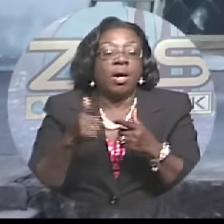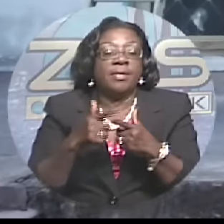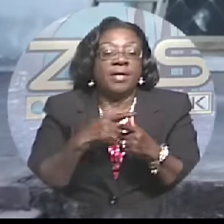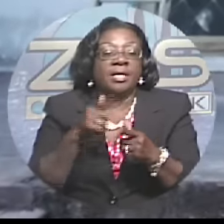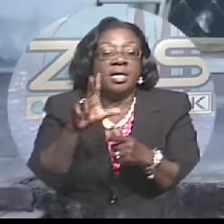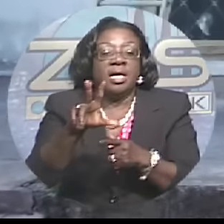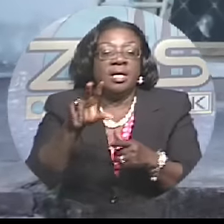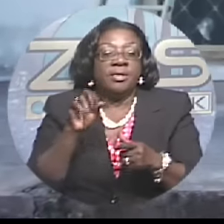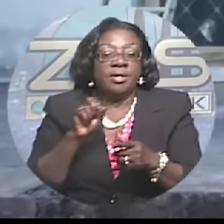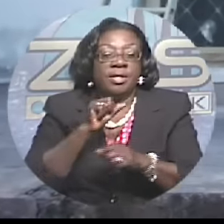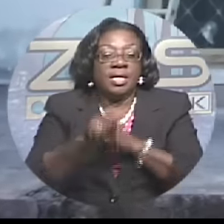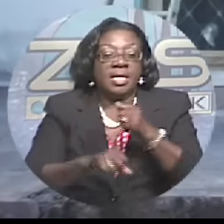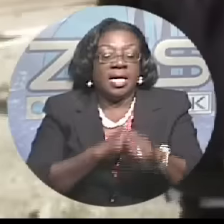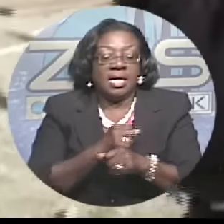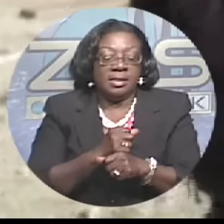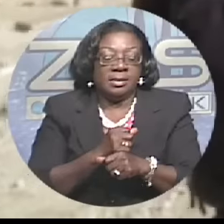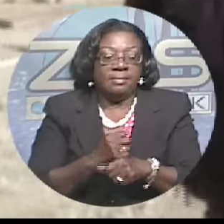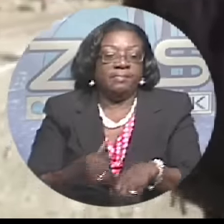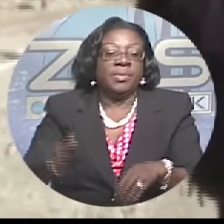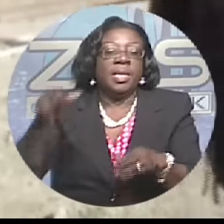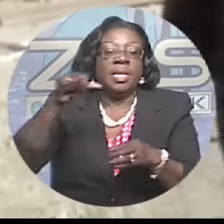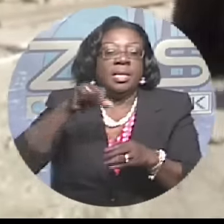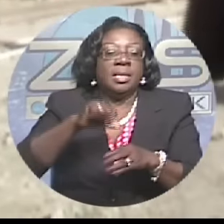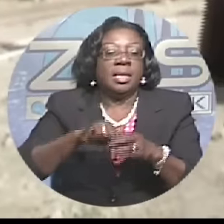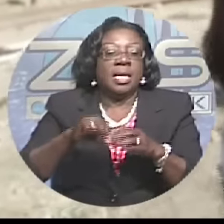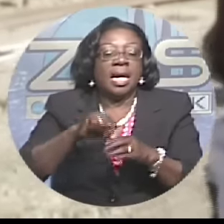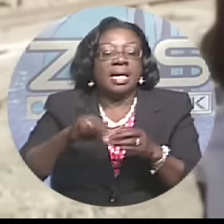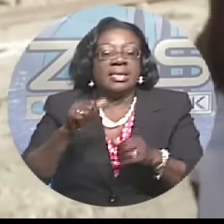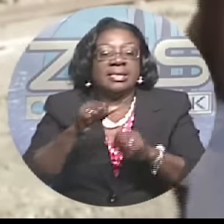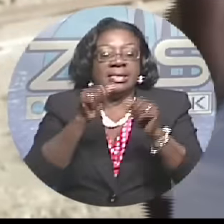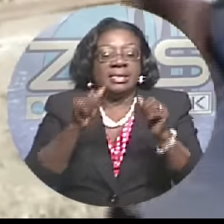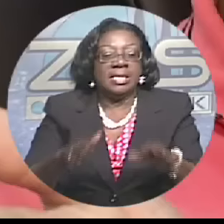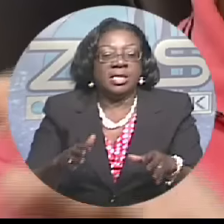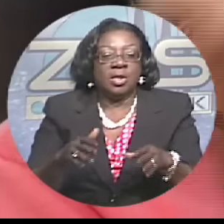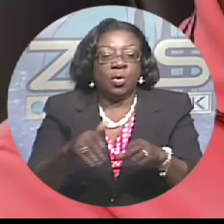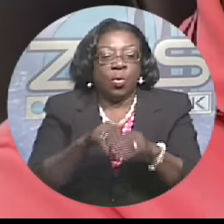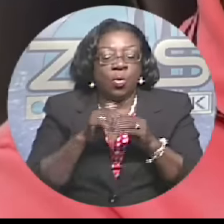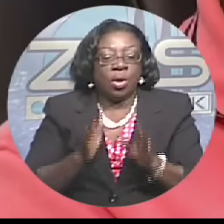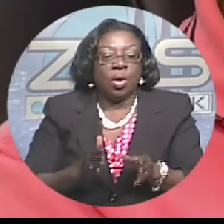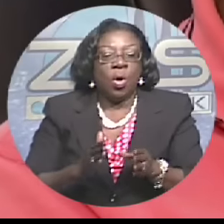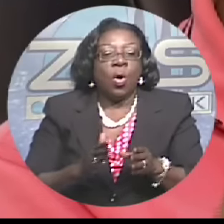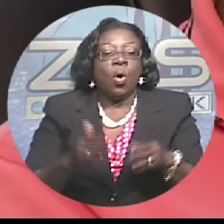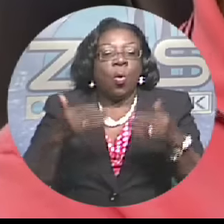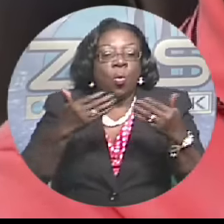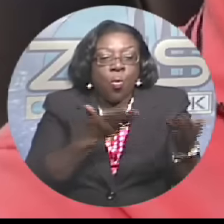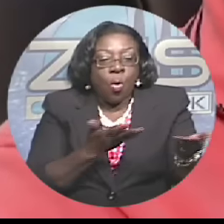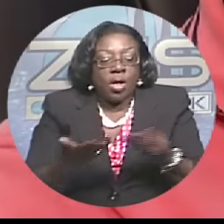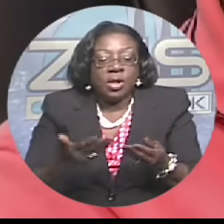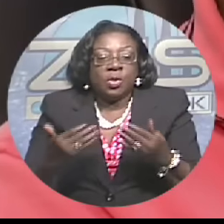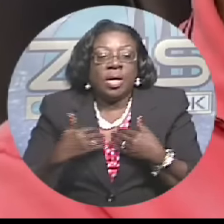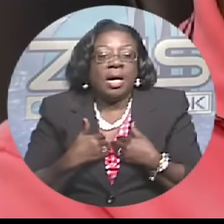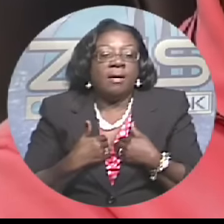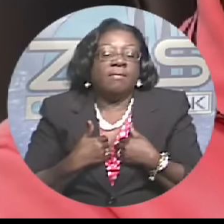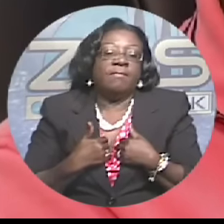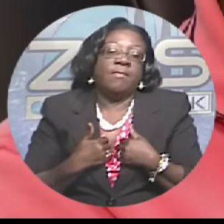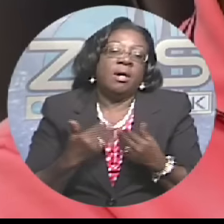the gas station owner wants to sustain an amicable relationship with his neighbors. These are very fine